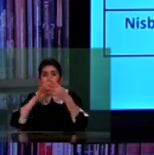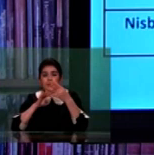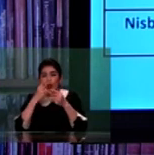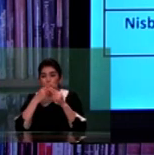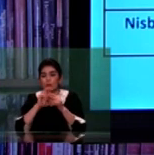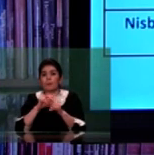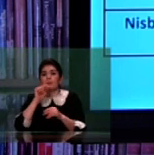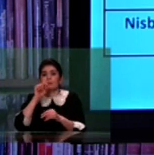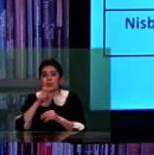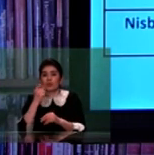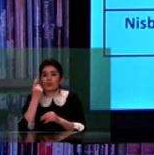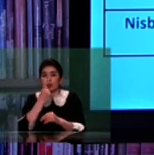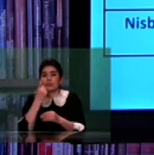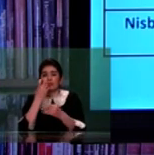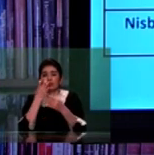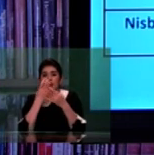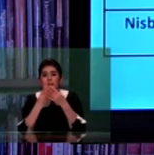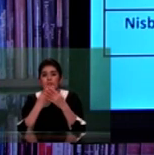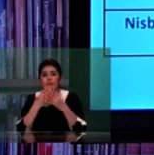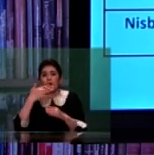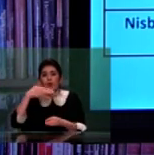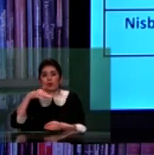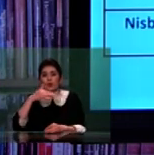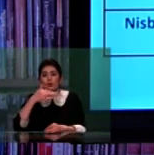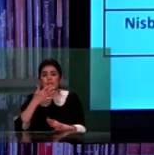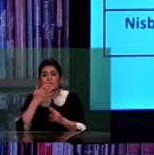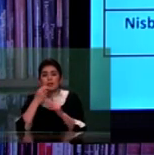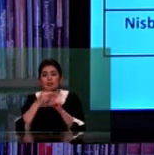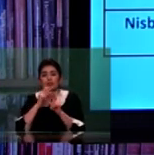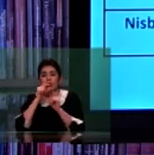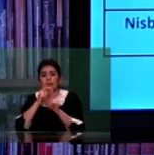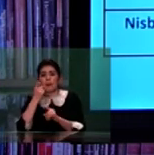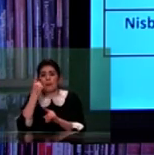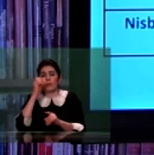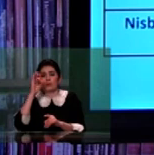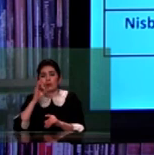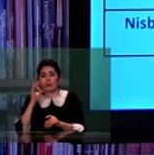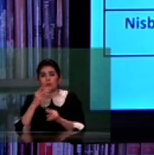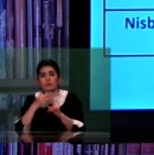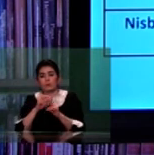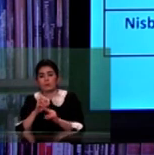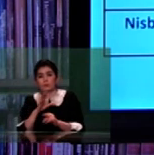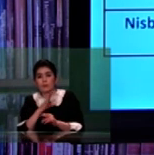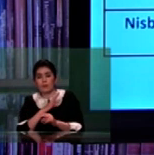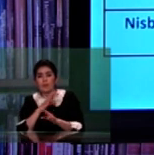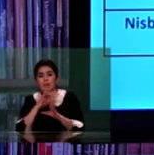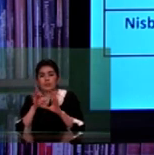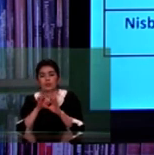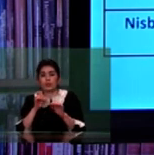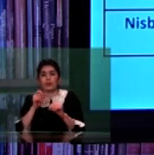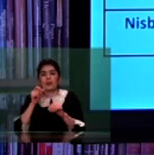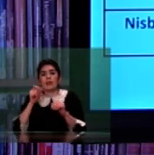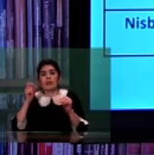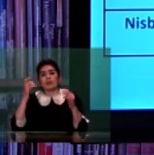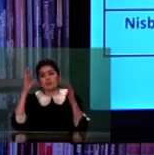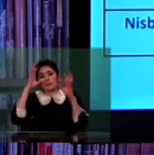edi. Demak, birinchi jadvalimiz, qarang, 52 ta olingan detaldan 1% nuqsonli bo'lgan tanlamaning